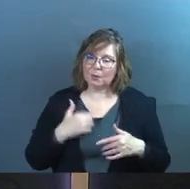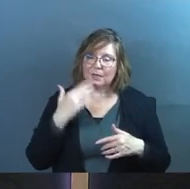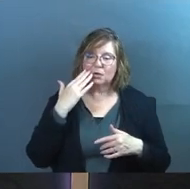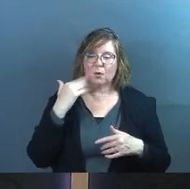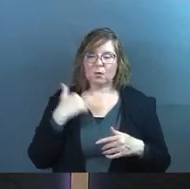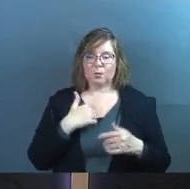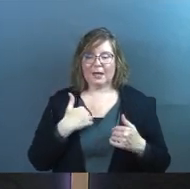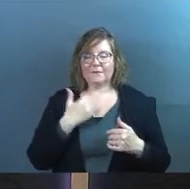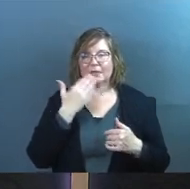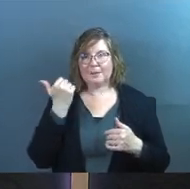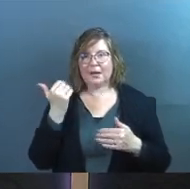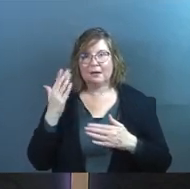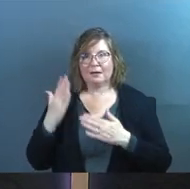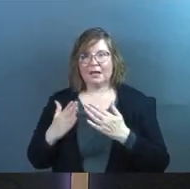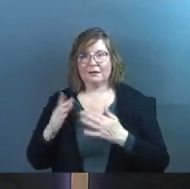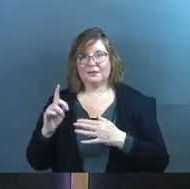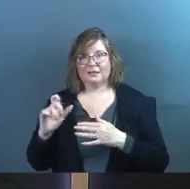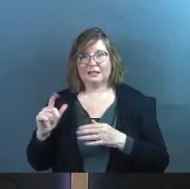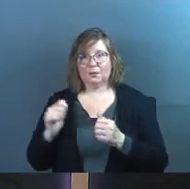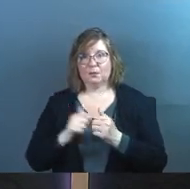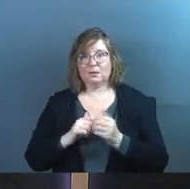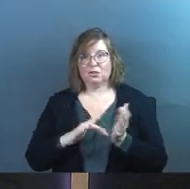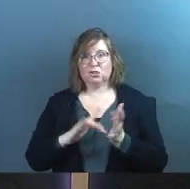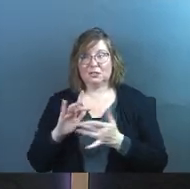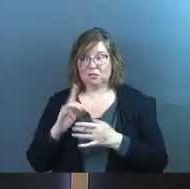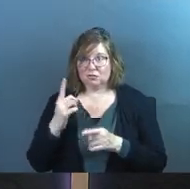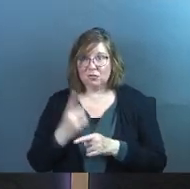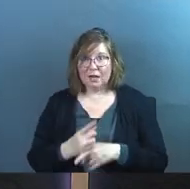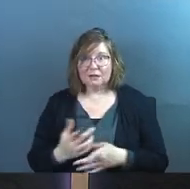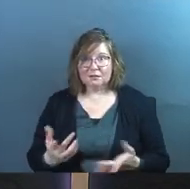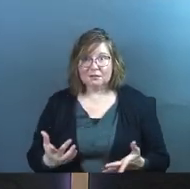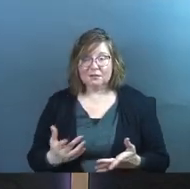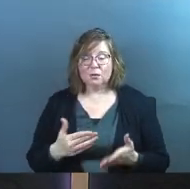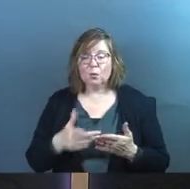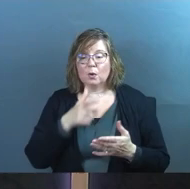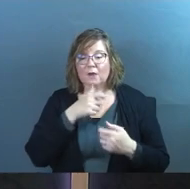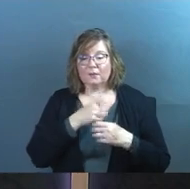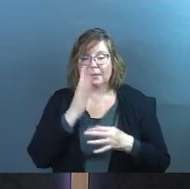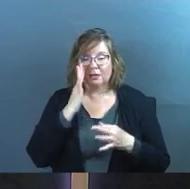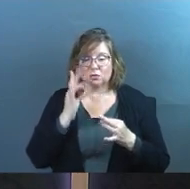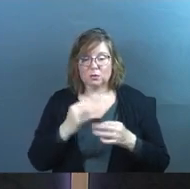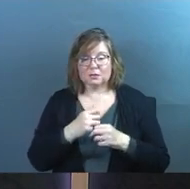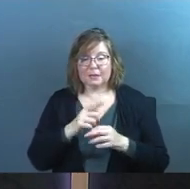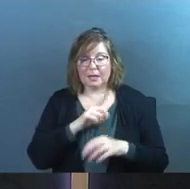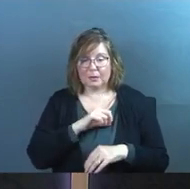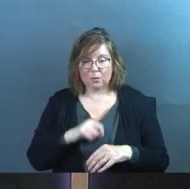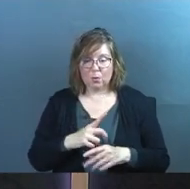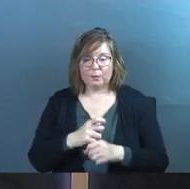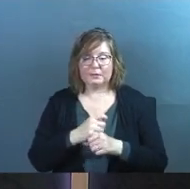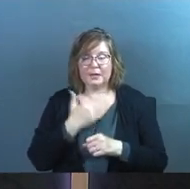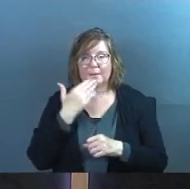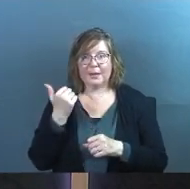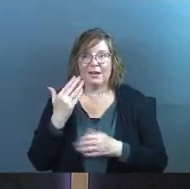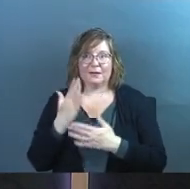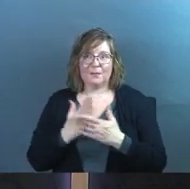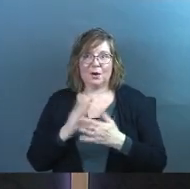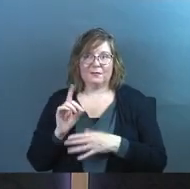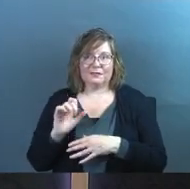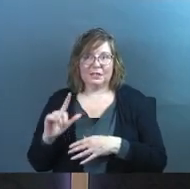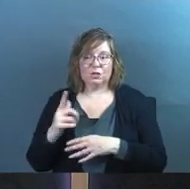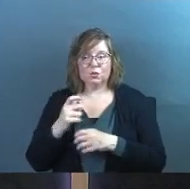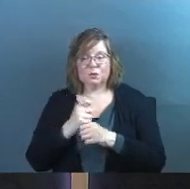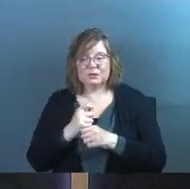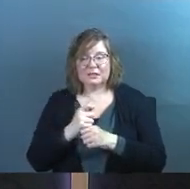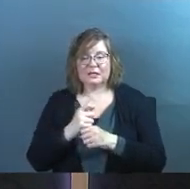know that we've got the better end of the deal in Jesus. Right? Whoever makes the choice to make him Lord receives the better end of the deal.